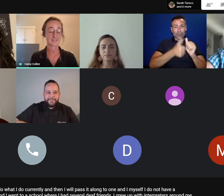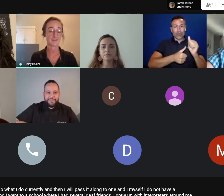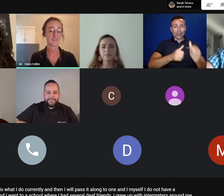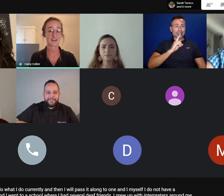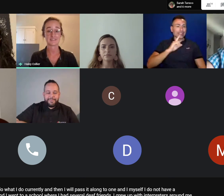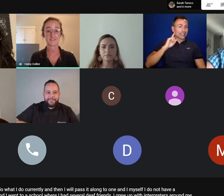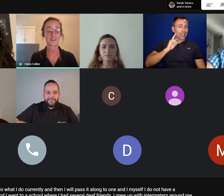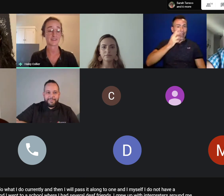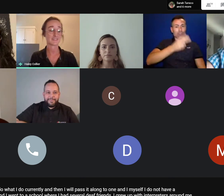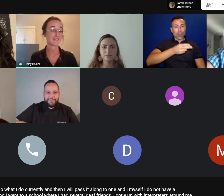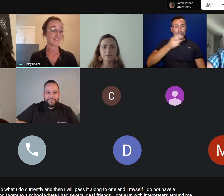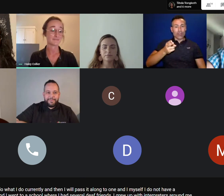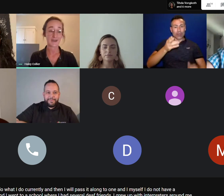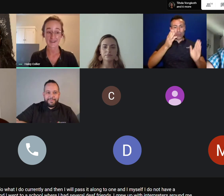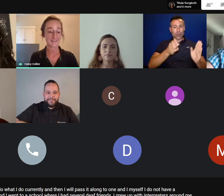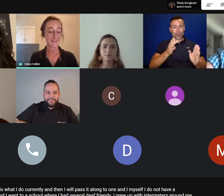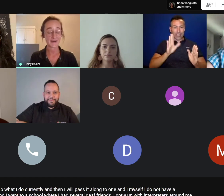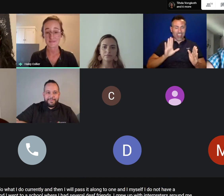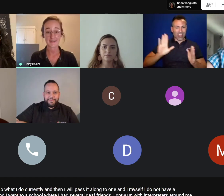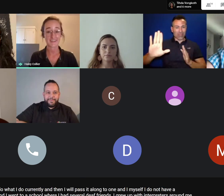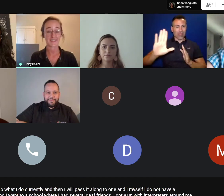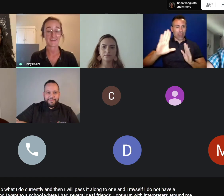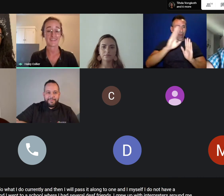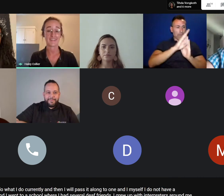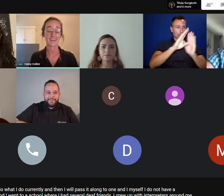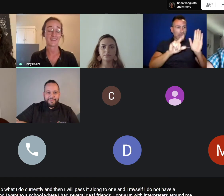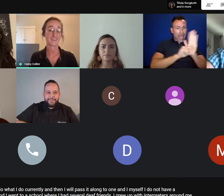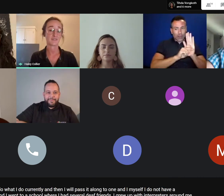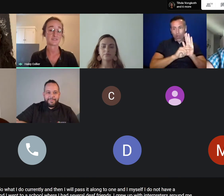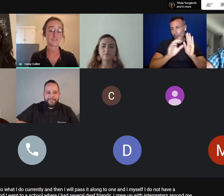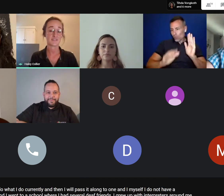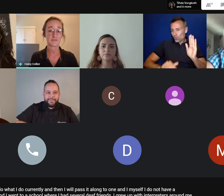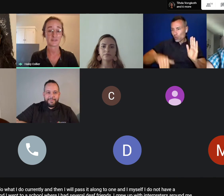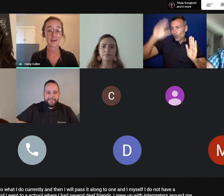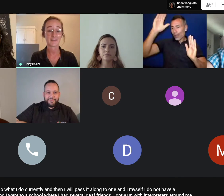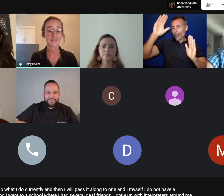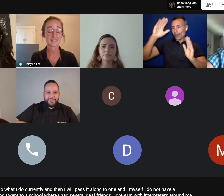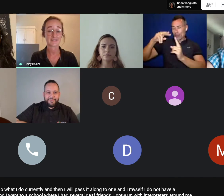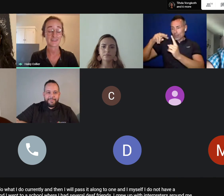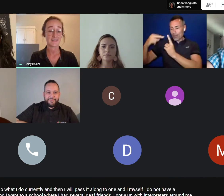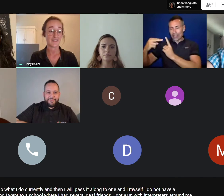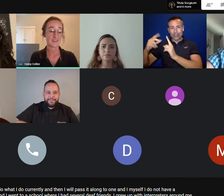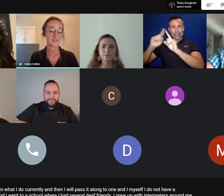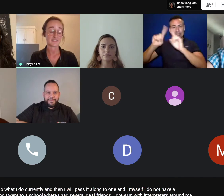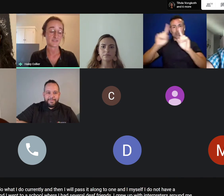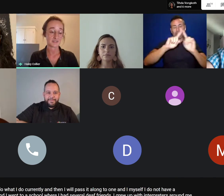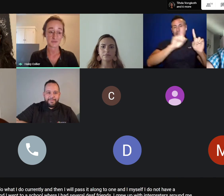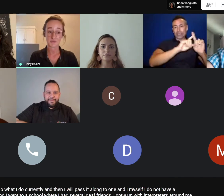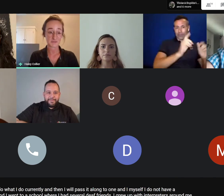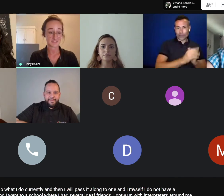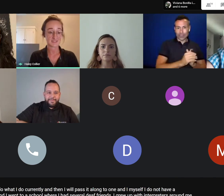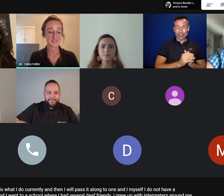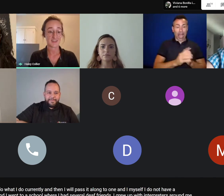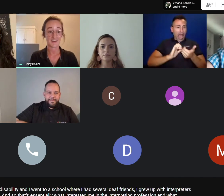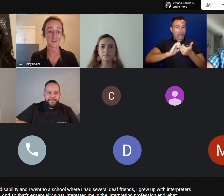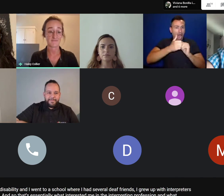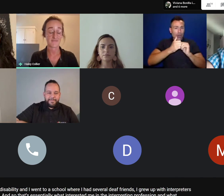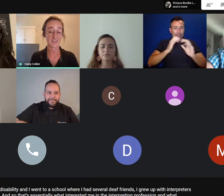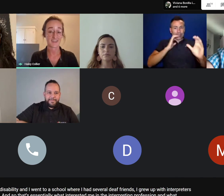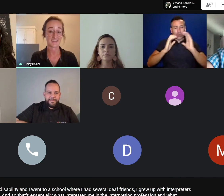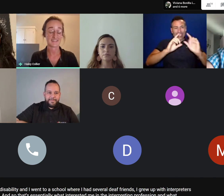person has a very different background, upbringing. They use different modalities, they use different